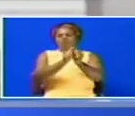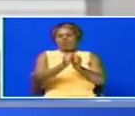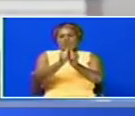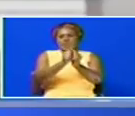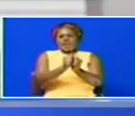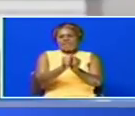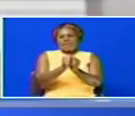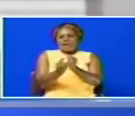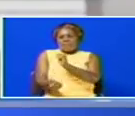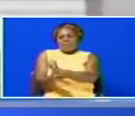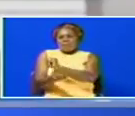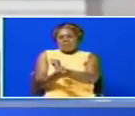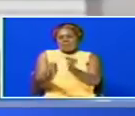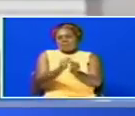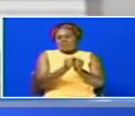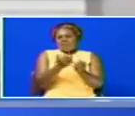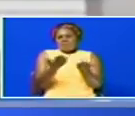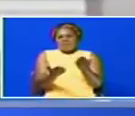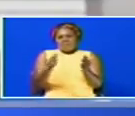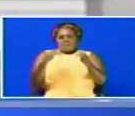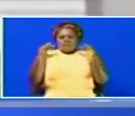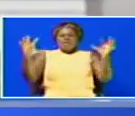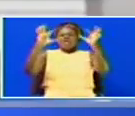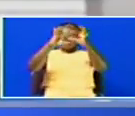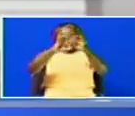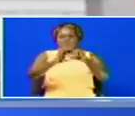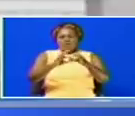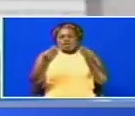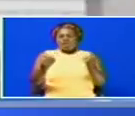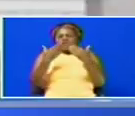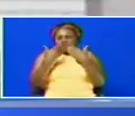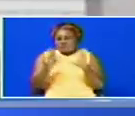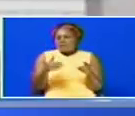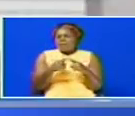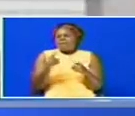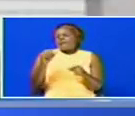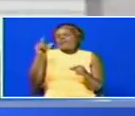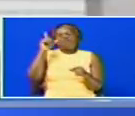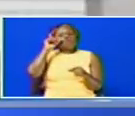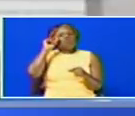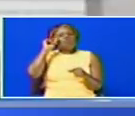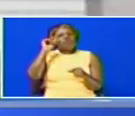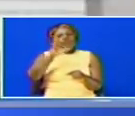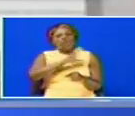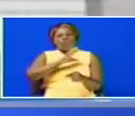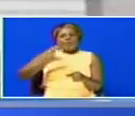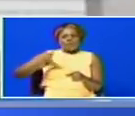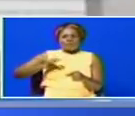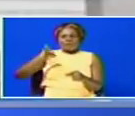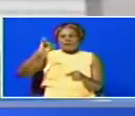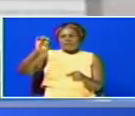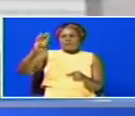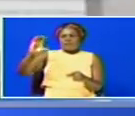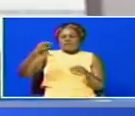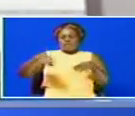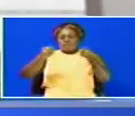press statements together, so maybe the issue of unity was one of them. But coming to the tweet that only the commission, the IEBC